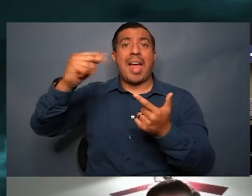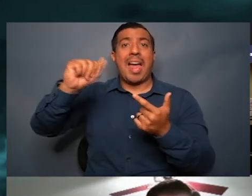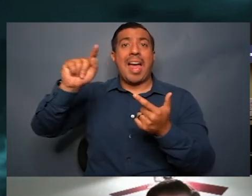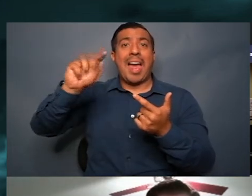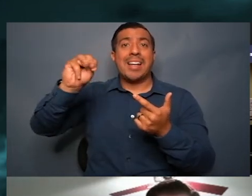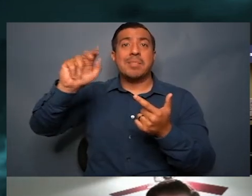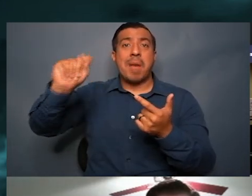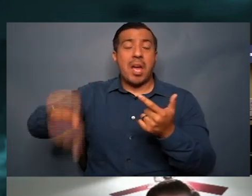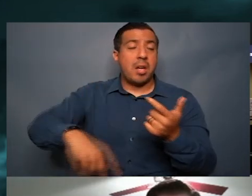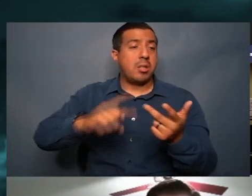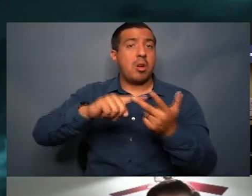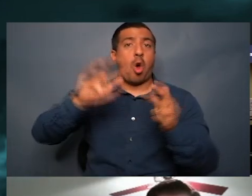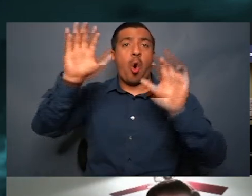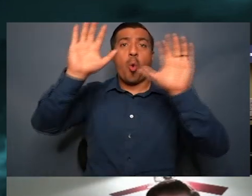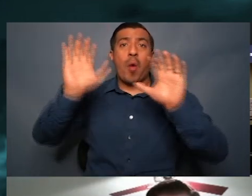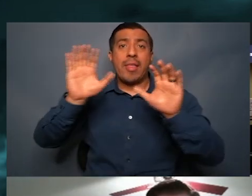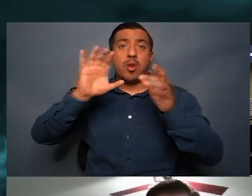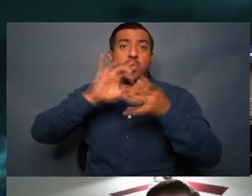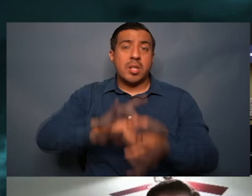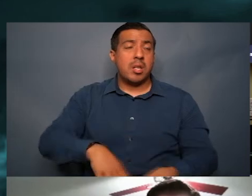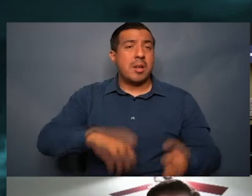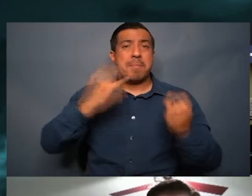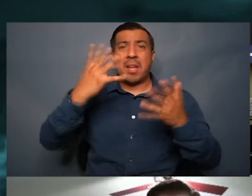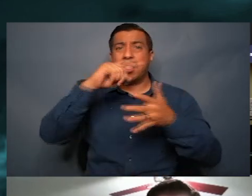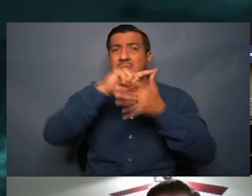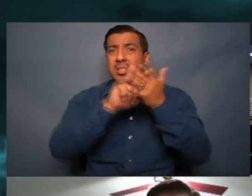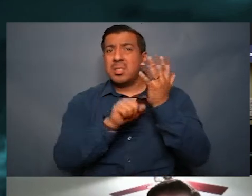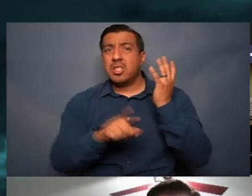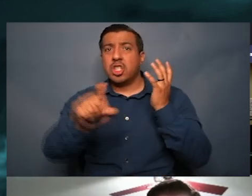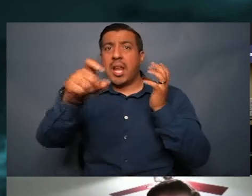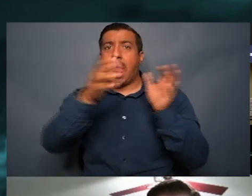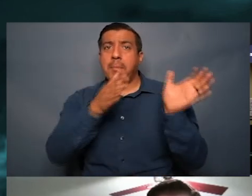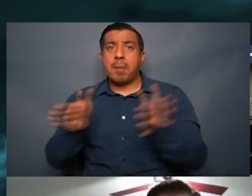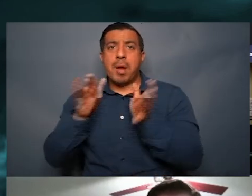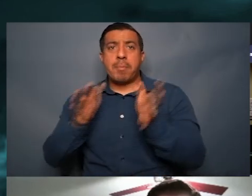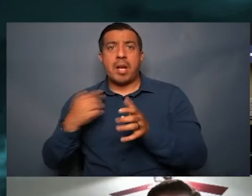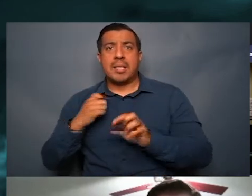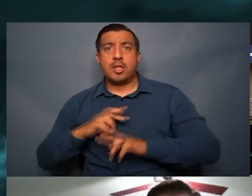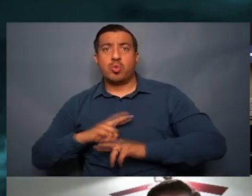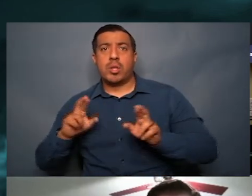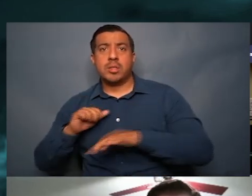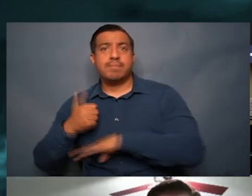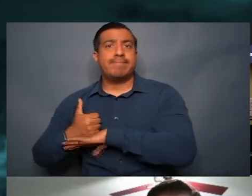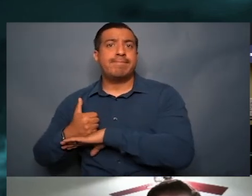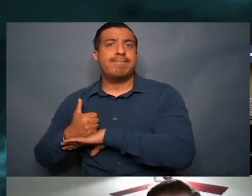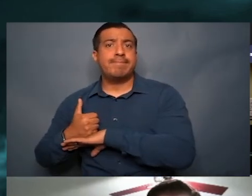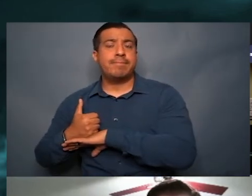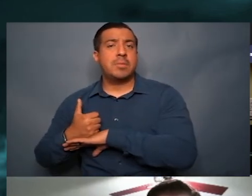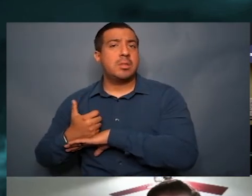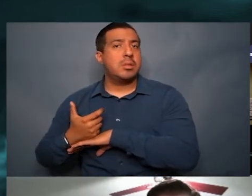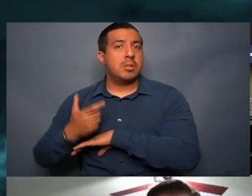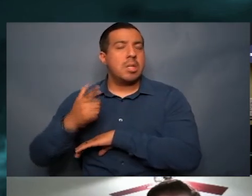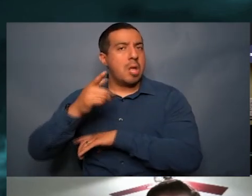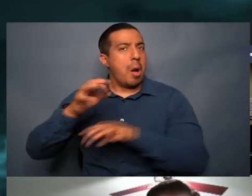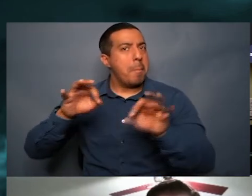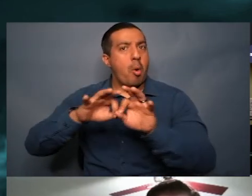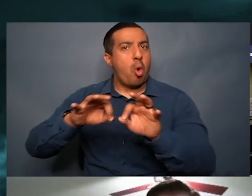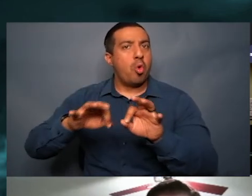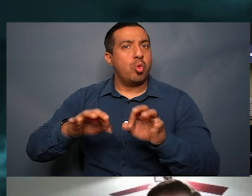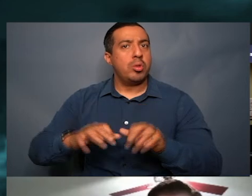weather related. There's a whole bunch of different things that you really have to prepare for. And then I think it's important too, after an